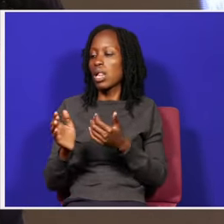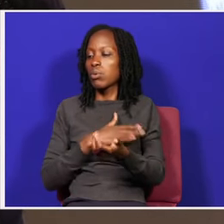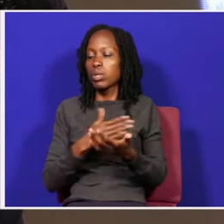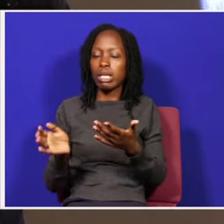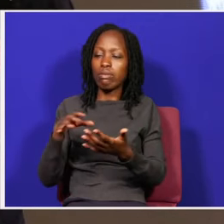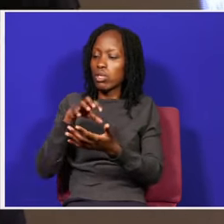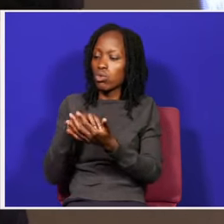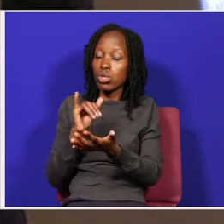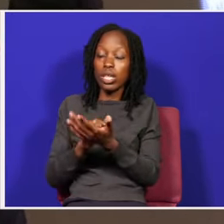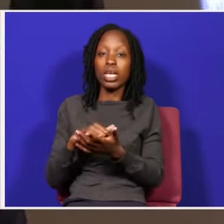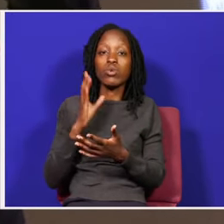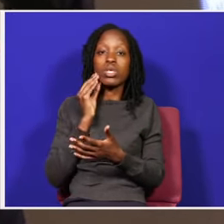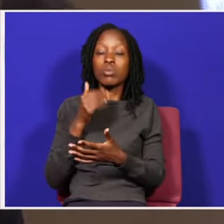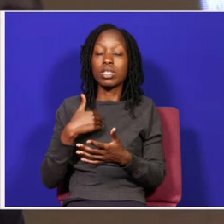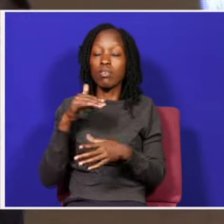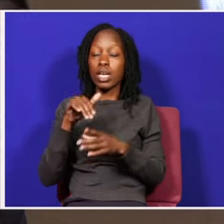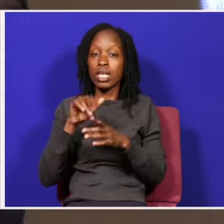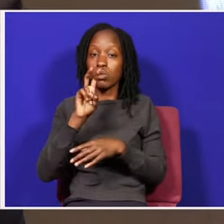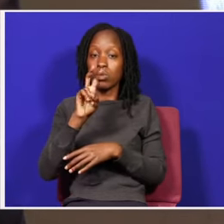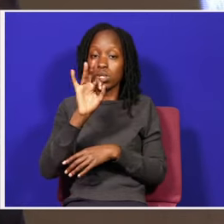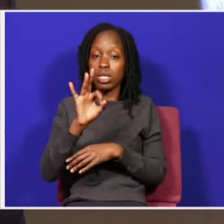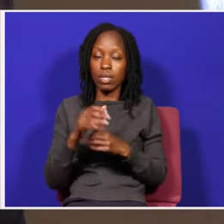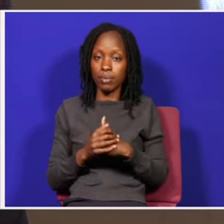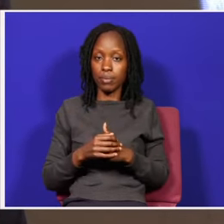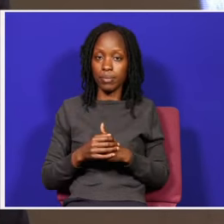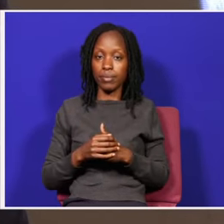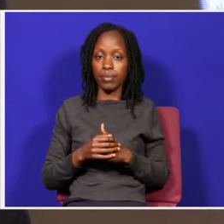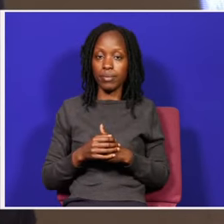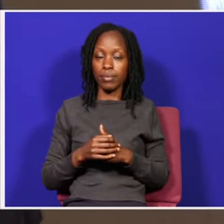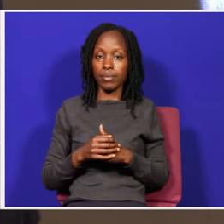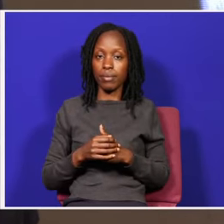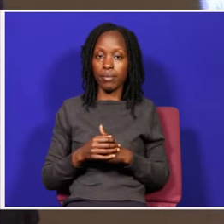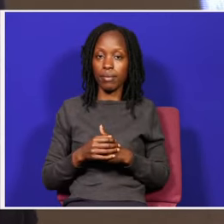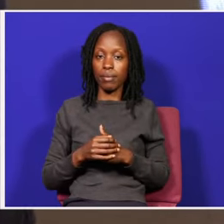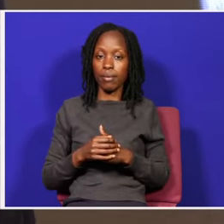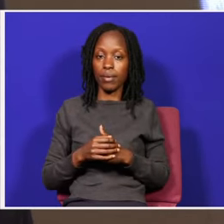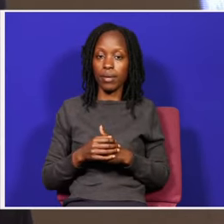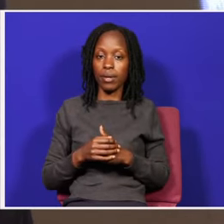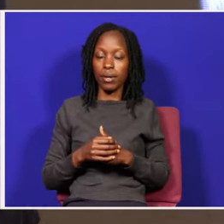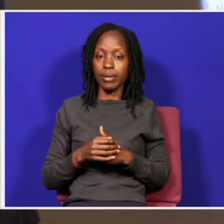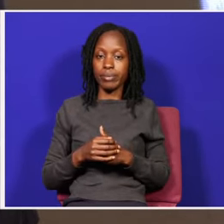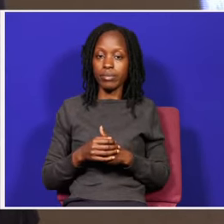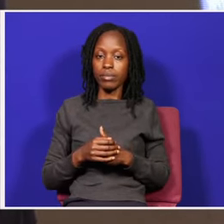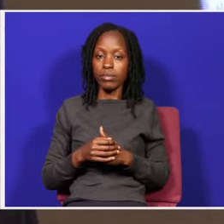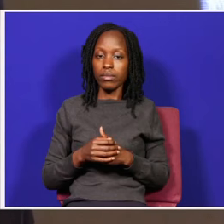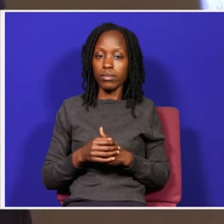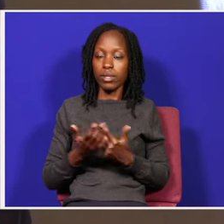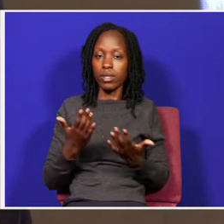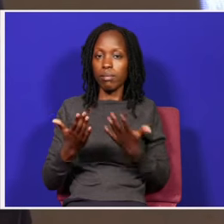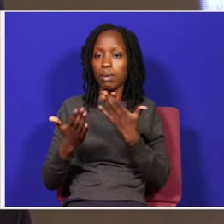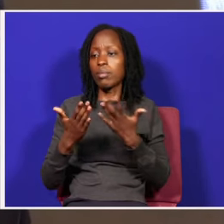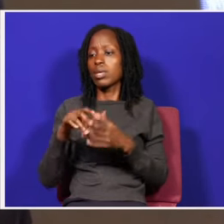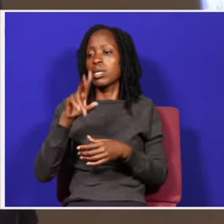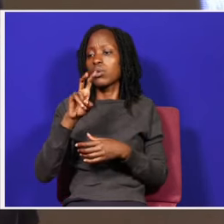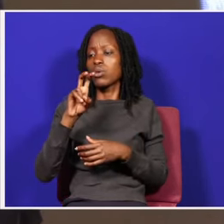carrying in 2023, you'll be on the right footing to deal with 2024. You may be taking into 2024